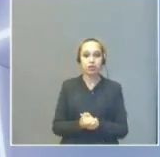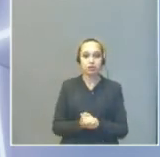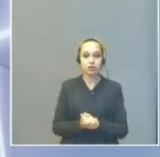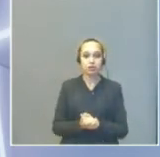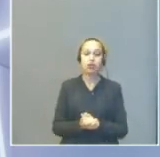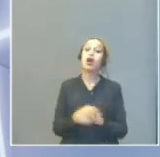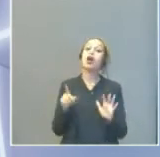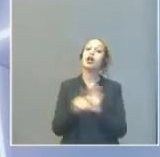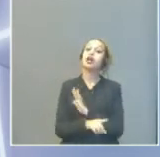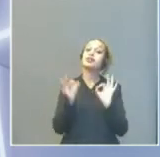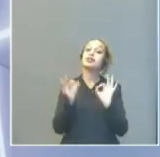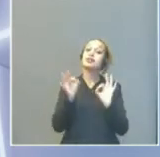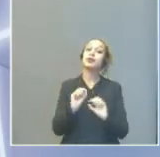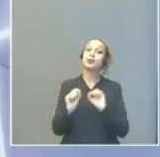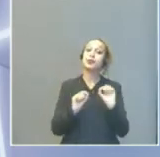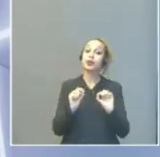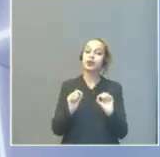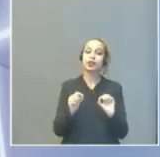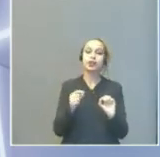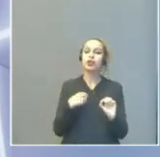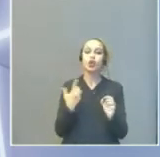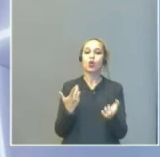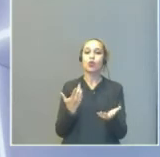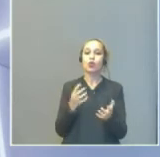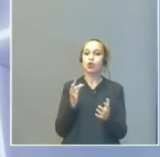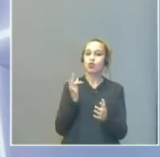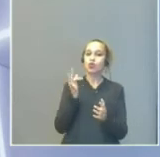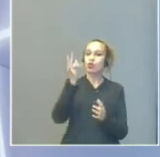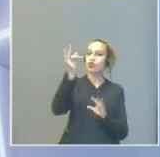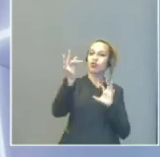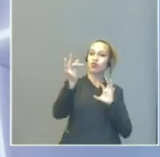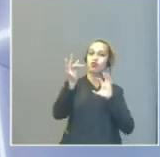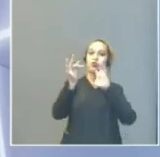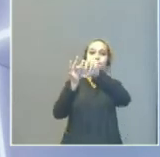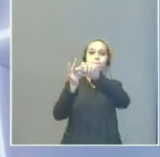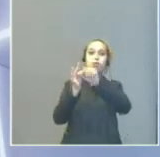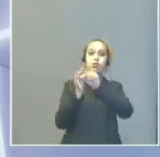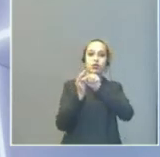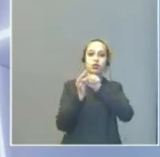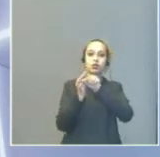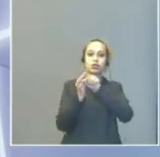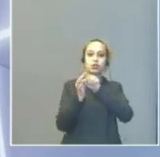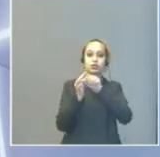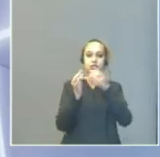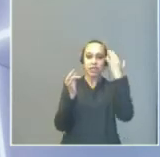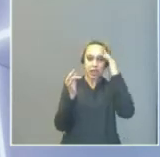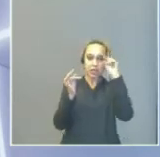not how to capture the future in a series of diverse